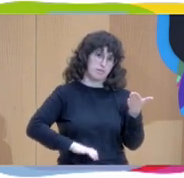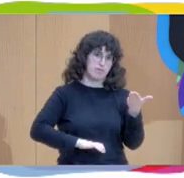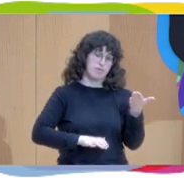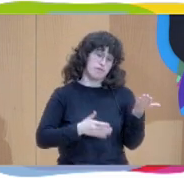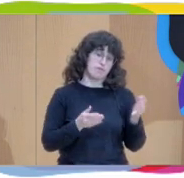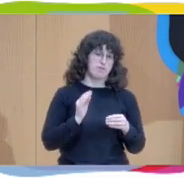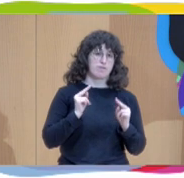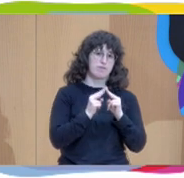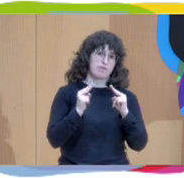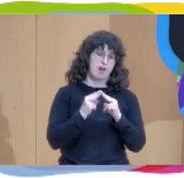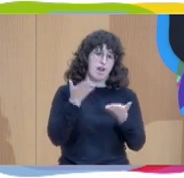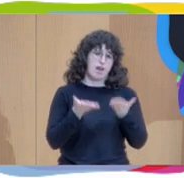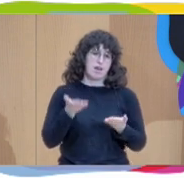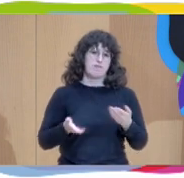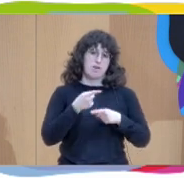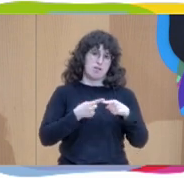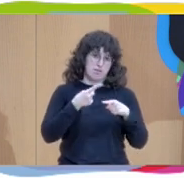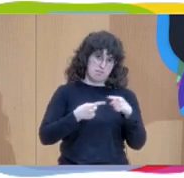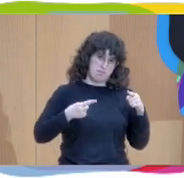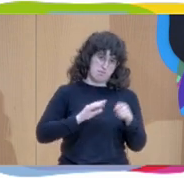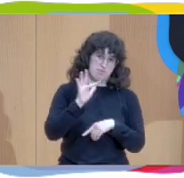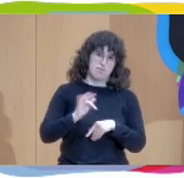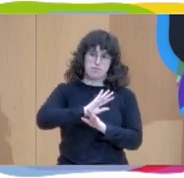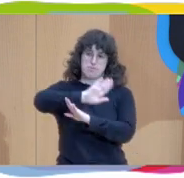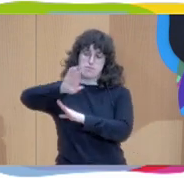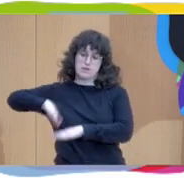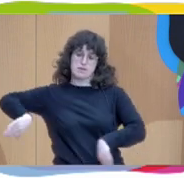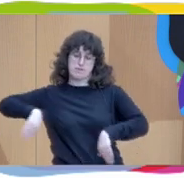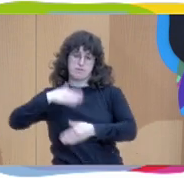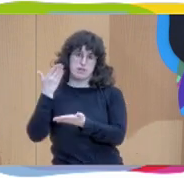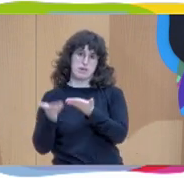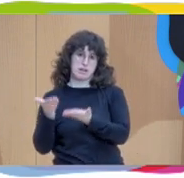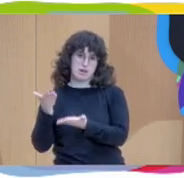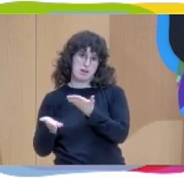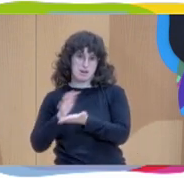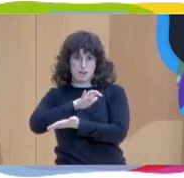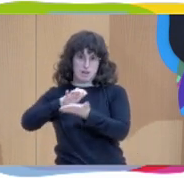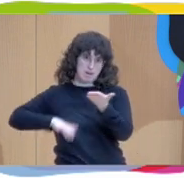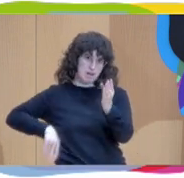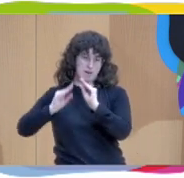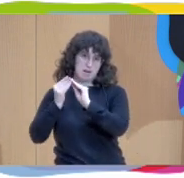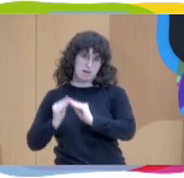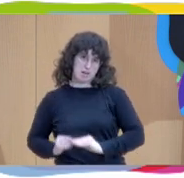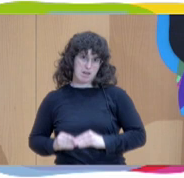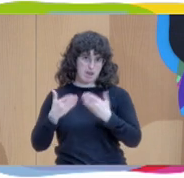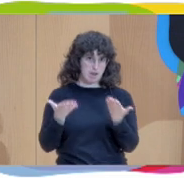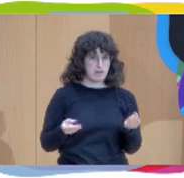methods we have been using. So, we had, well, we asked after each model,